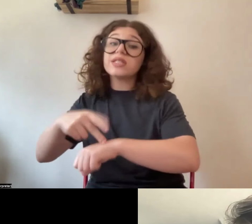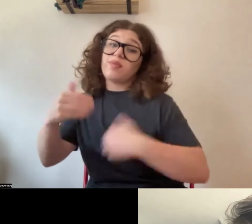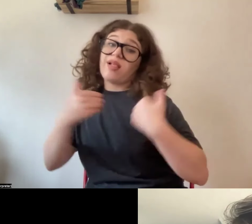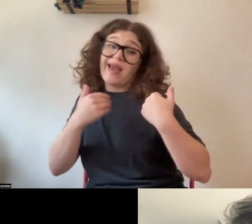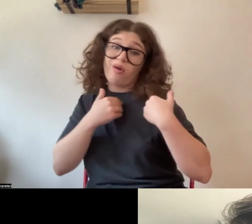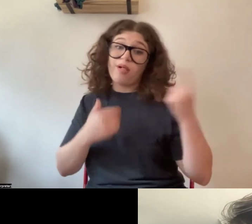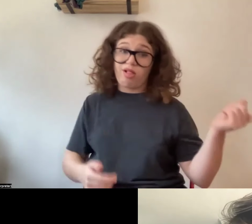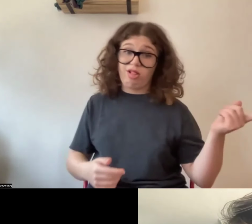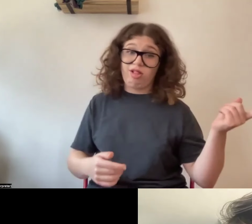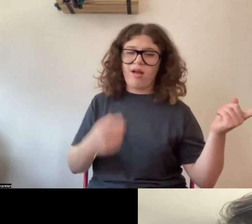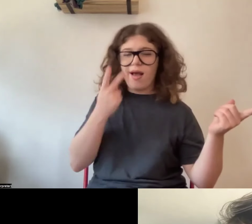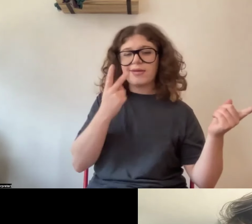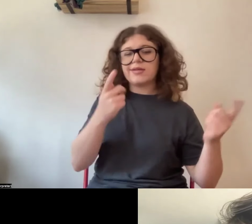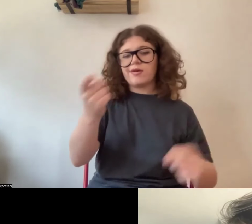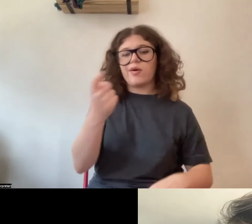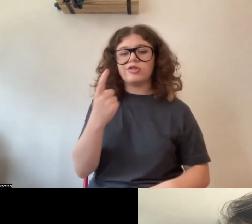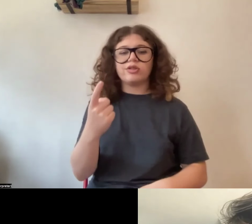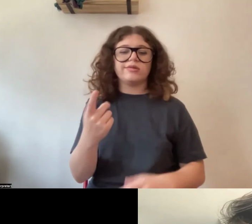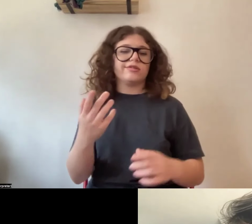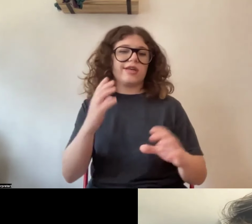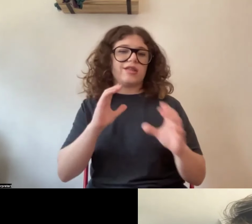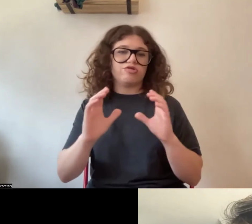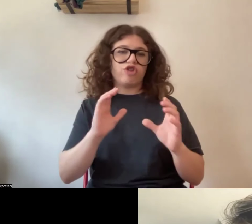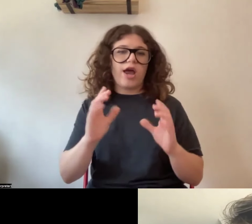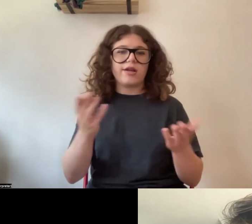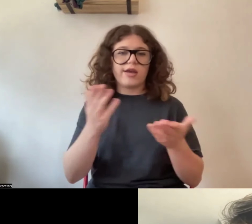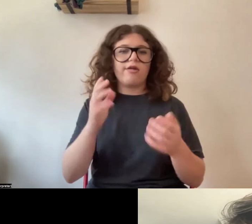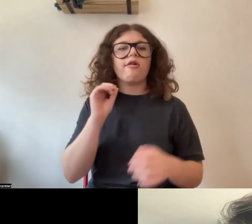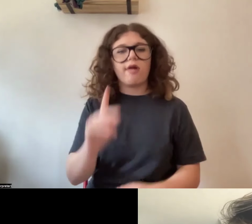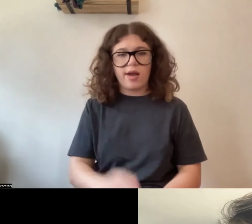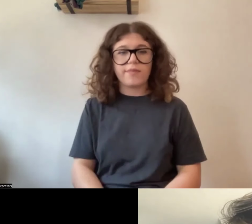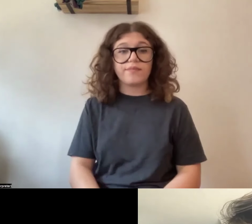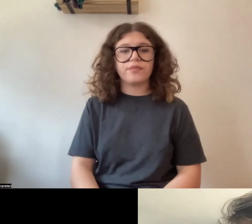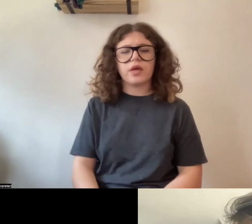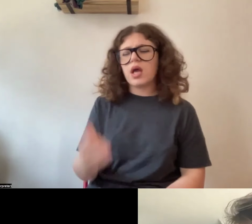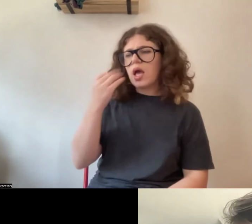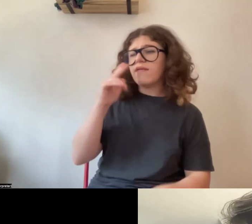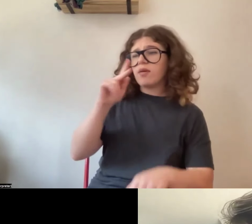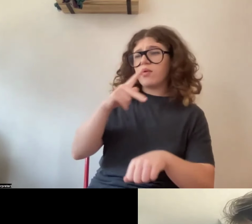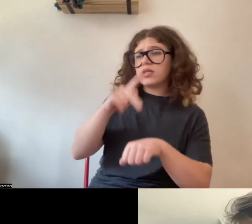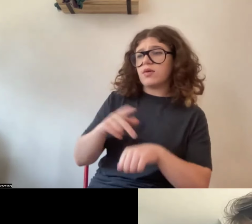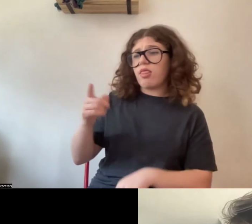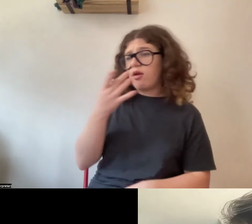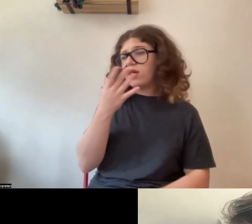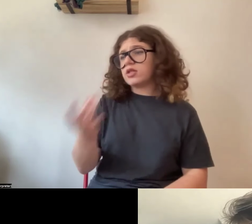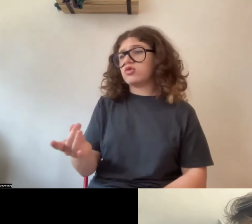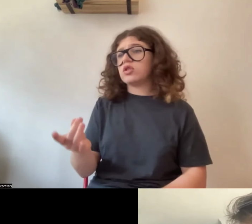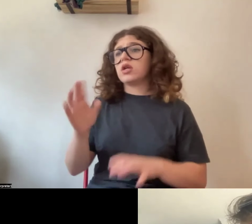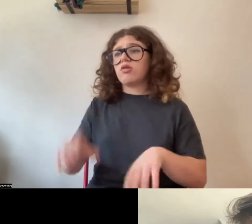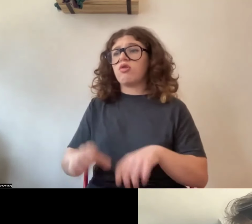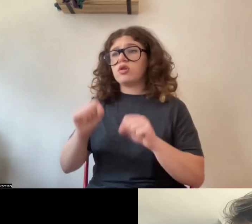questions in the chat here. So let me see. If a principal is interested in hosting an open